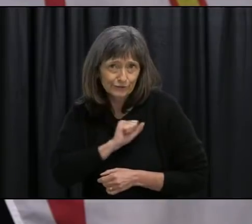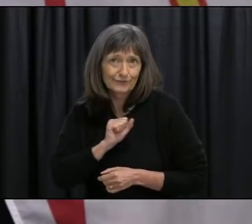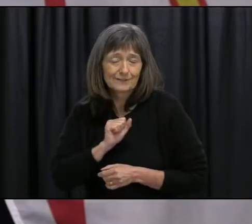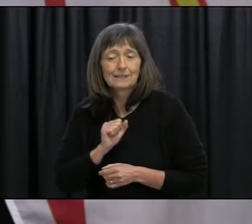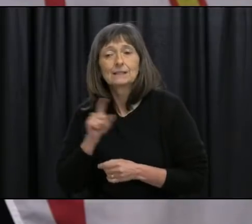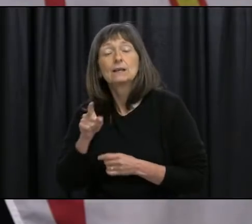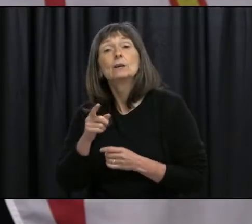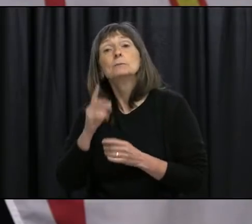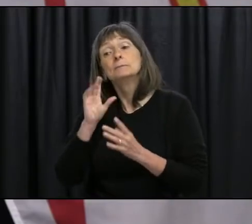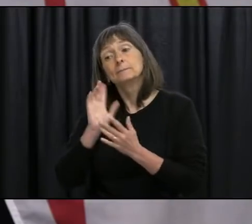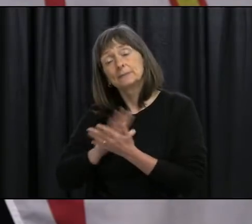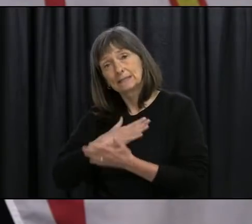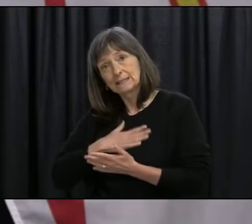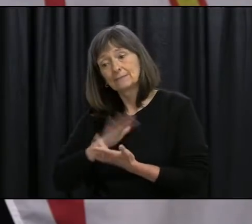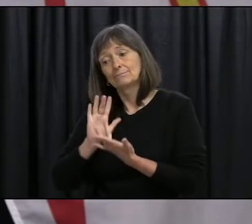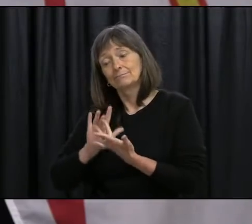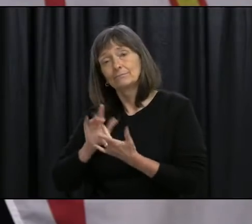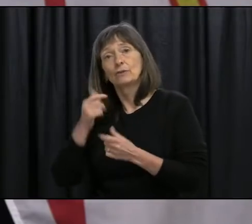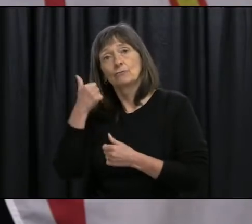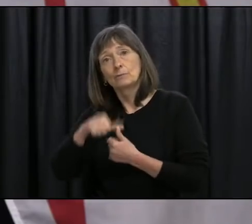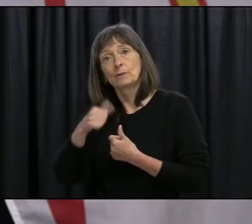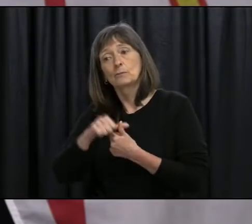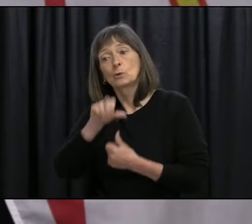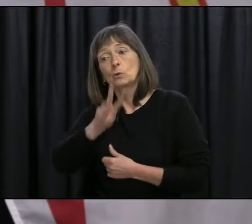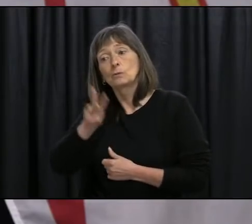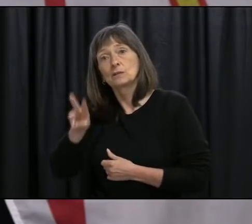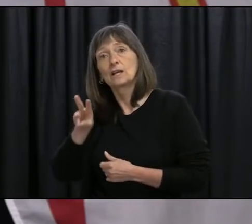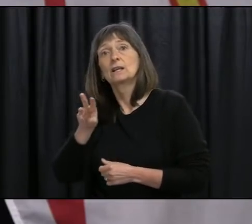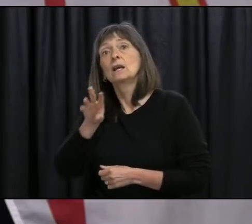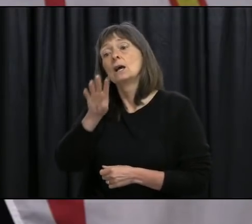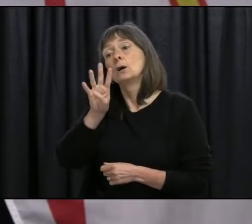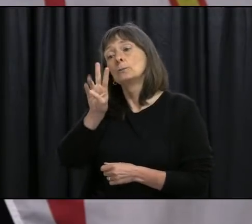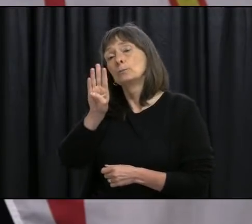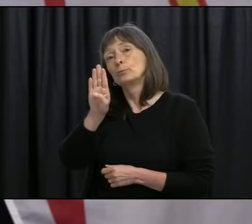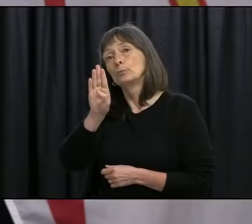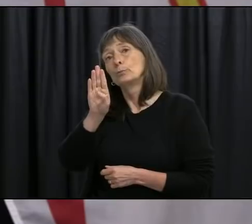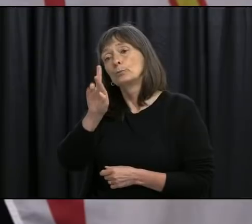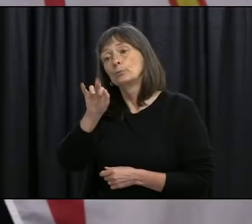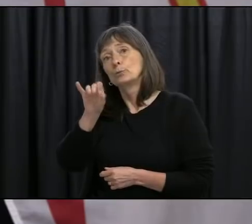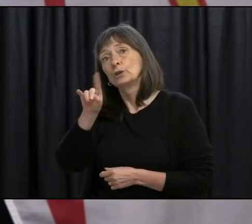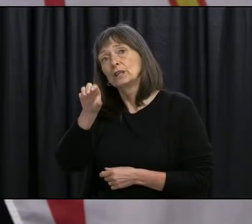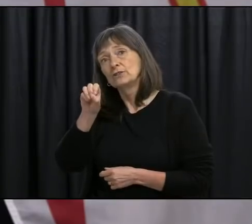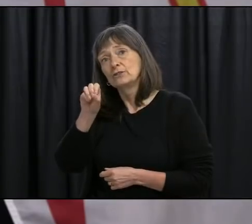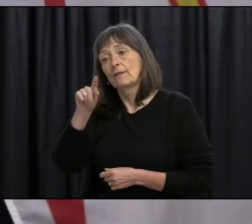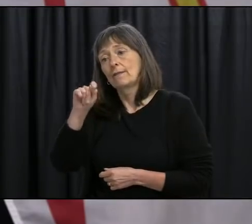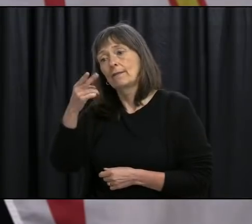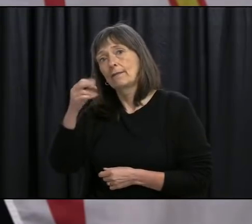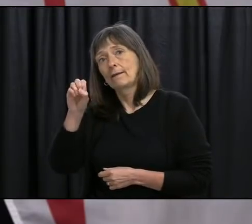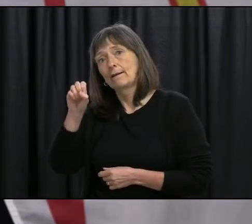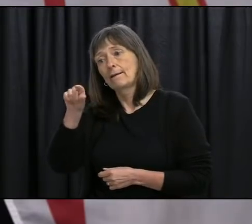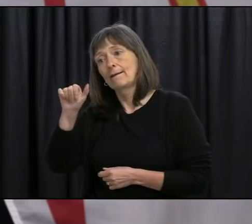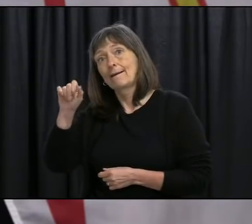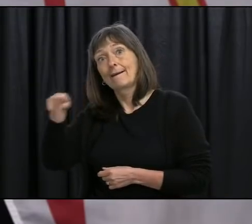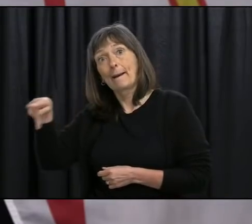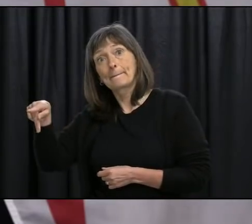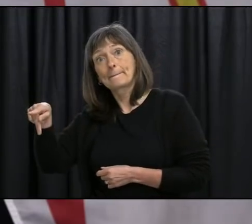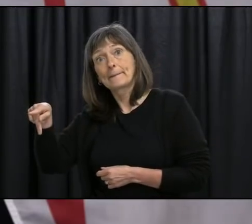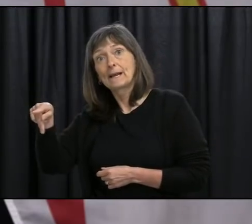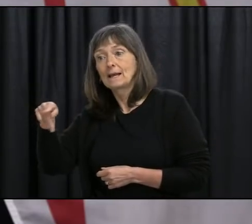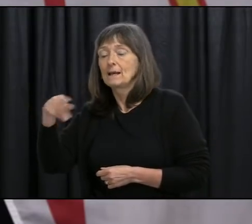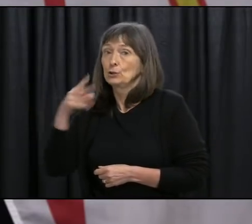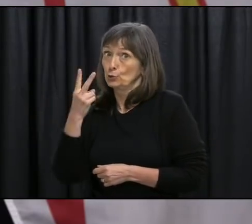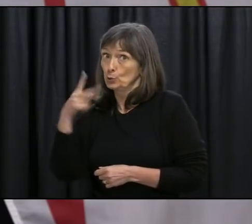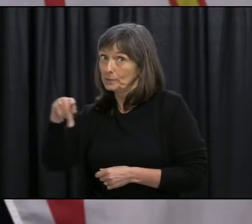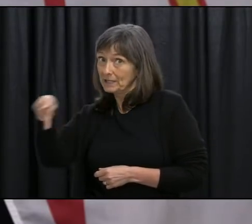visit bridgethegap.ca, and that's gap with 2 P's, to access age-appropriate programs and services that are